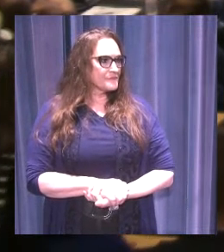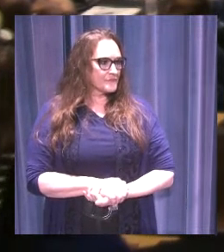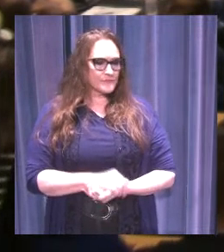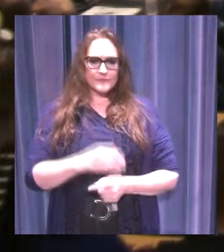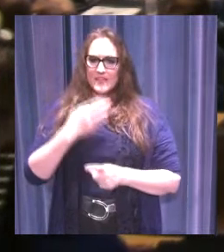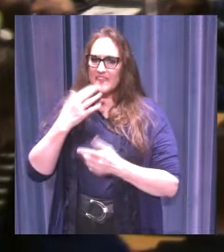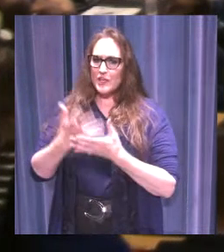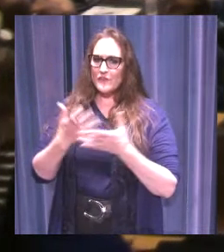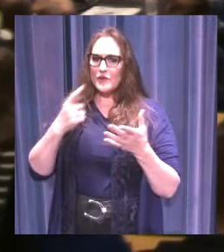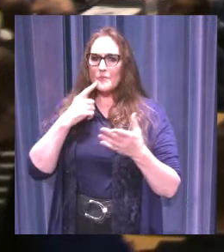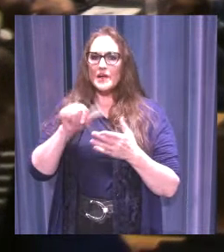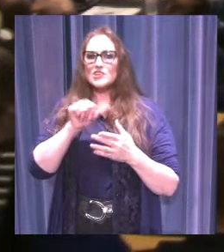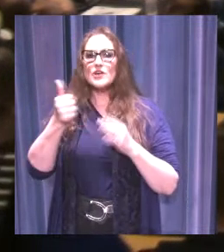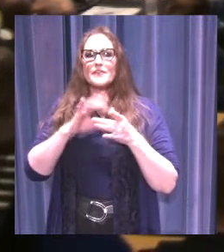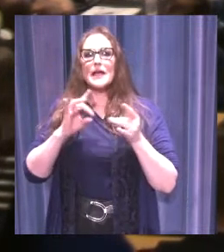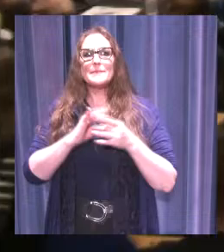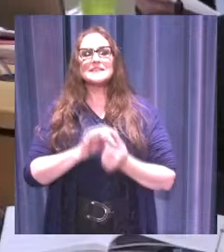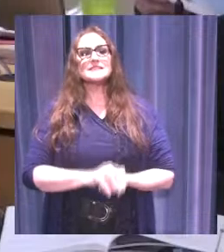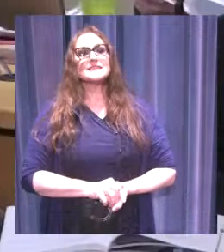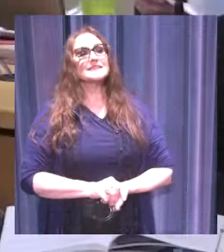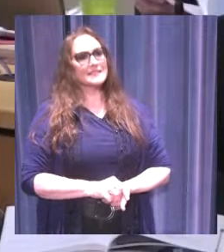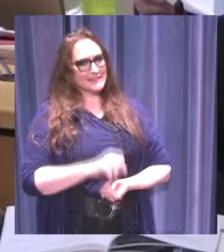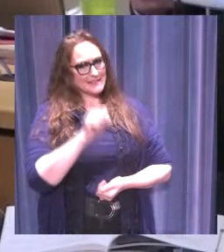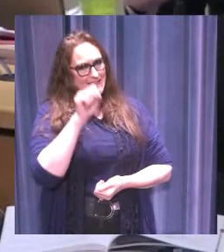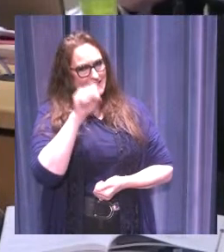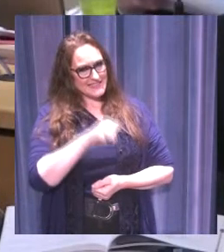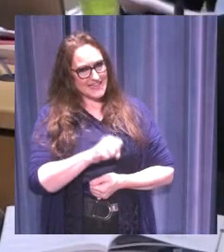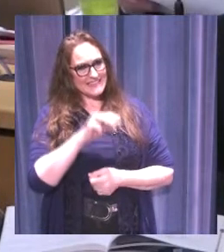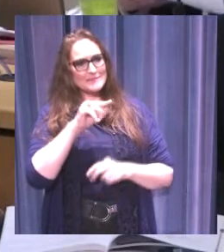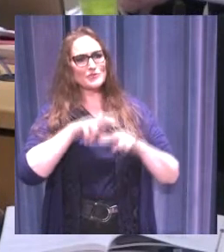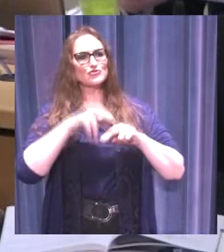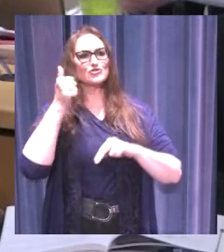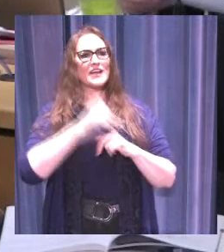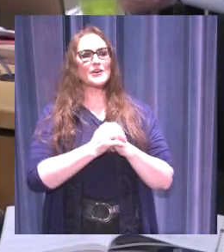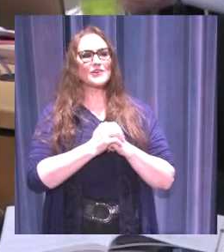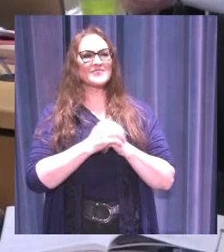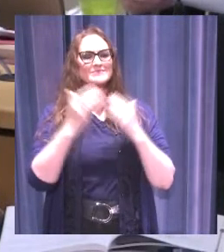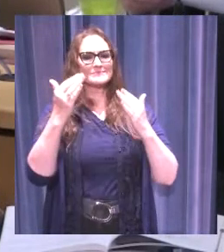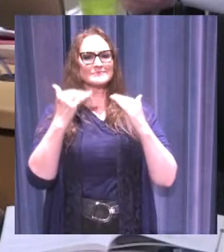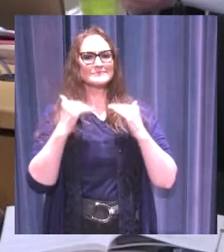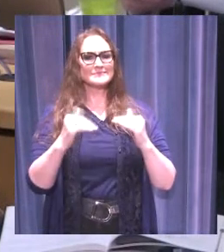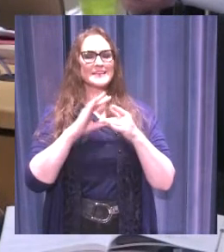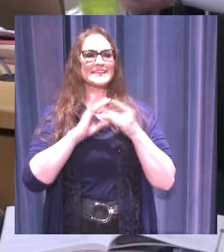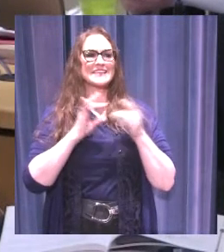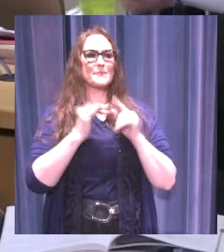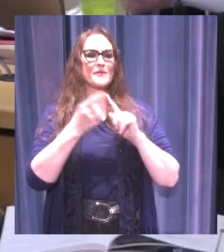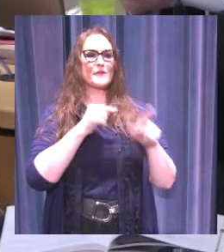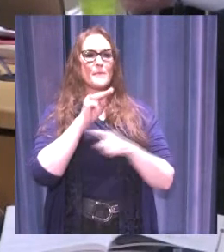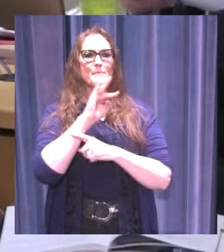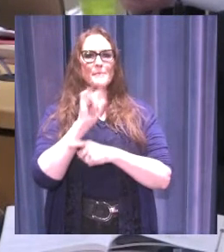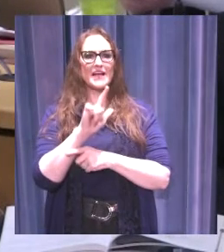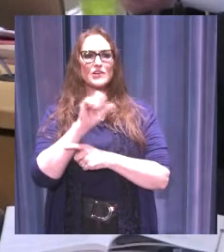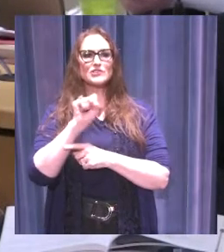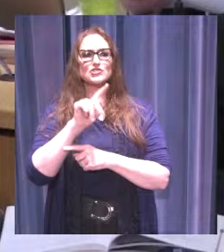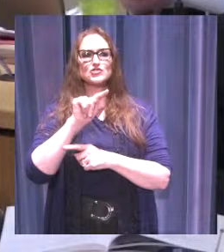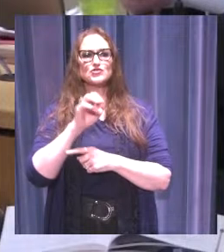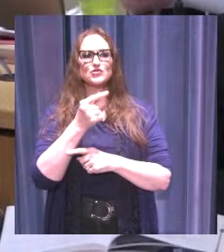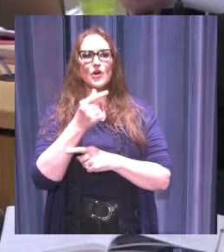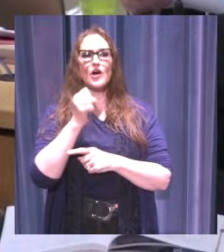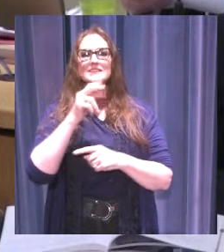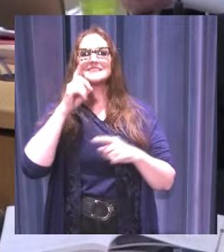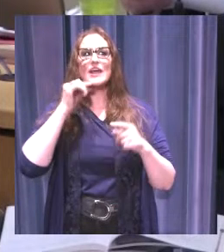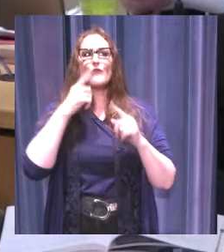Thank you very much. Are there any other comments? Yes, Mr. Chair. The next comment has been submitted by Michael Stogsdill of